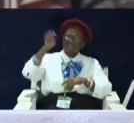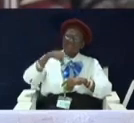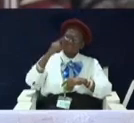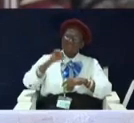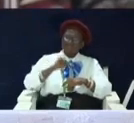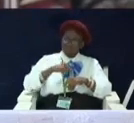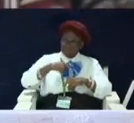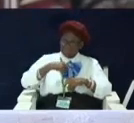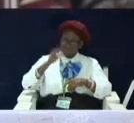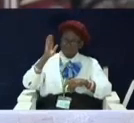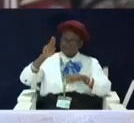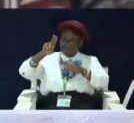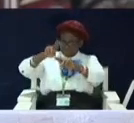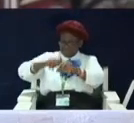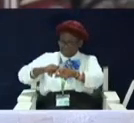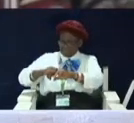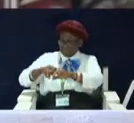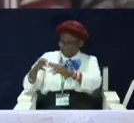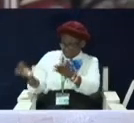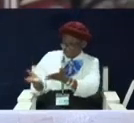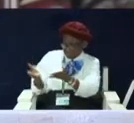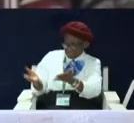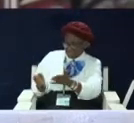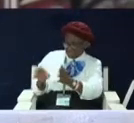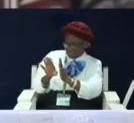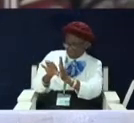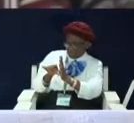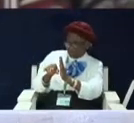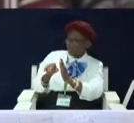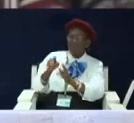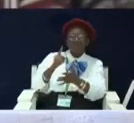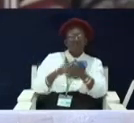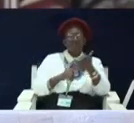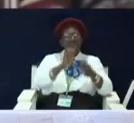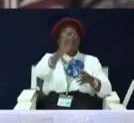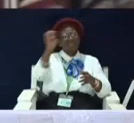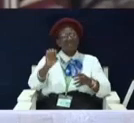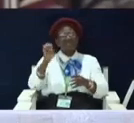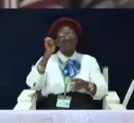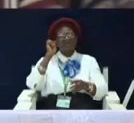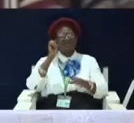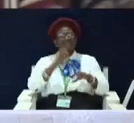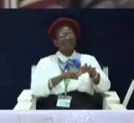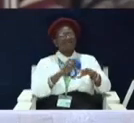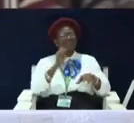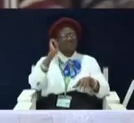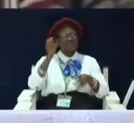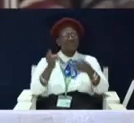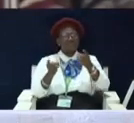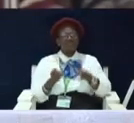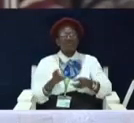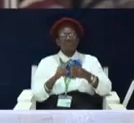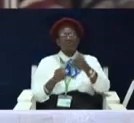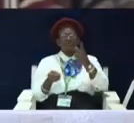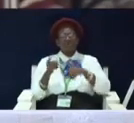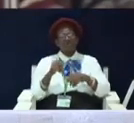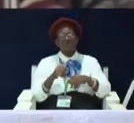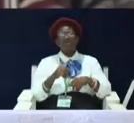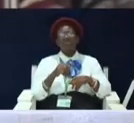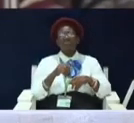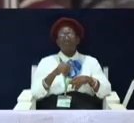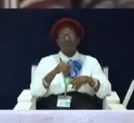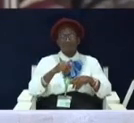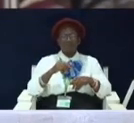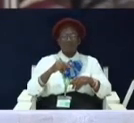this door. Whatever time he wants to come out. Any number